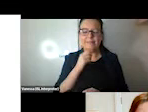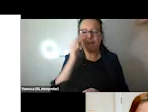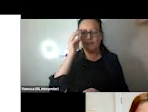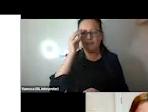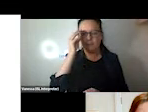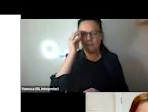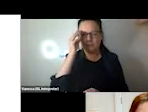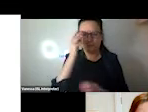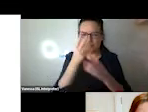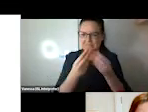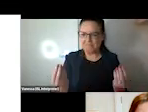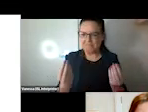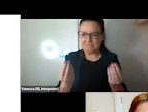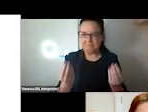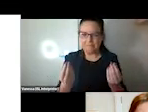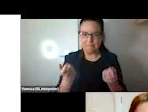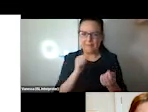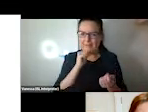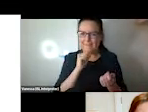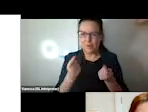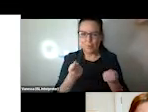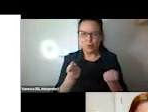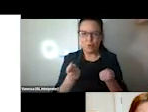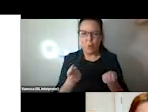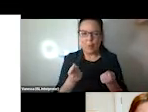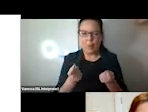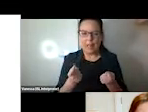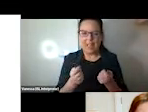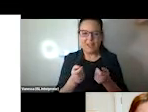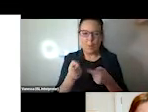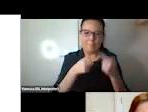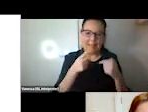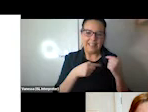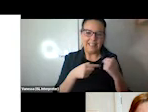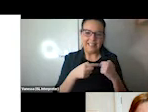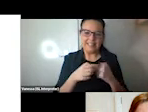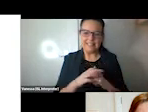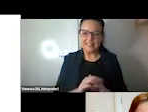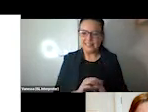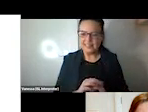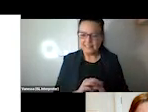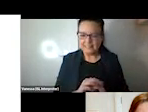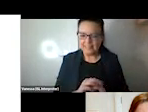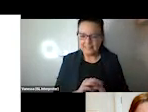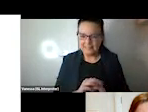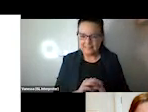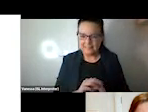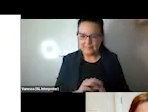Have I lost control there? Just going back a slide there.